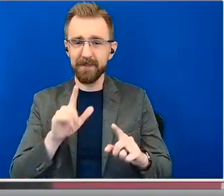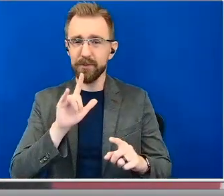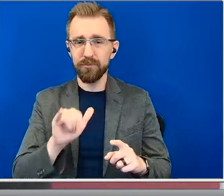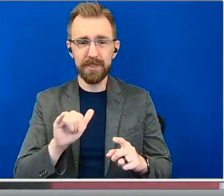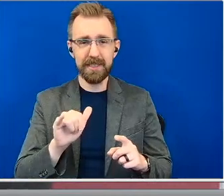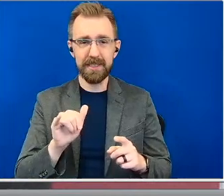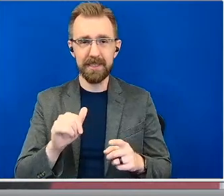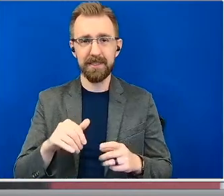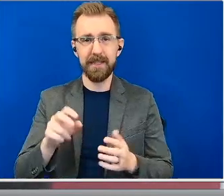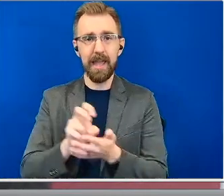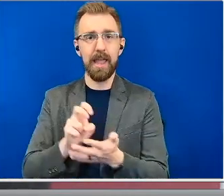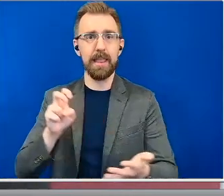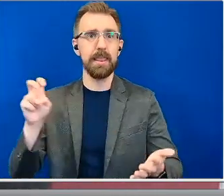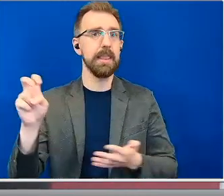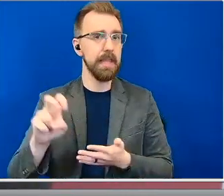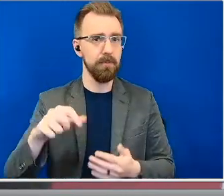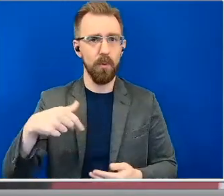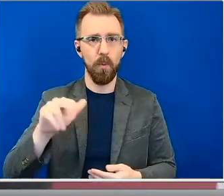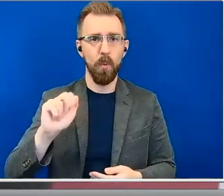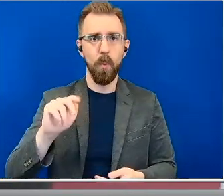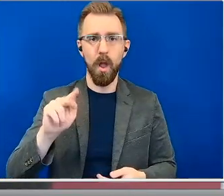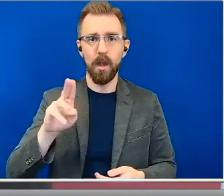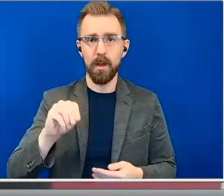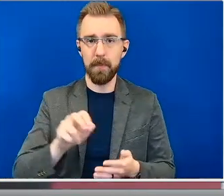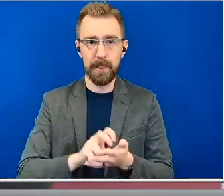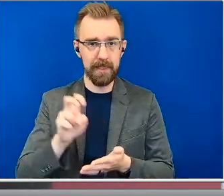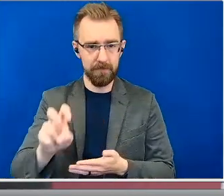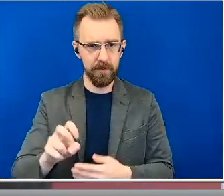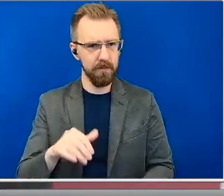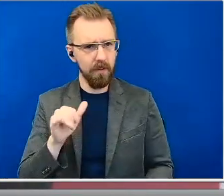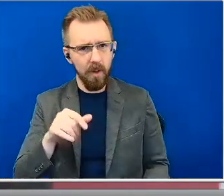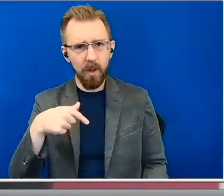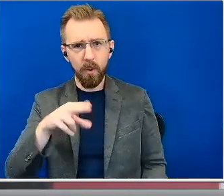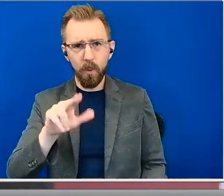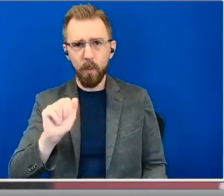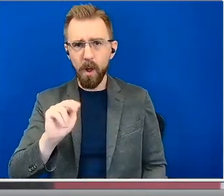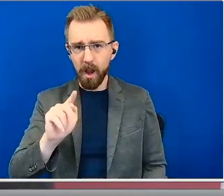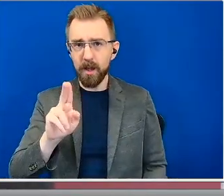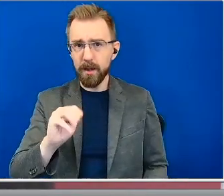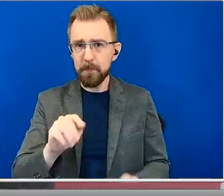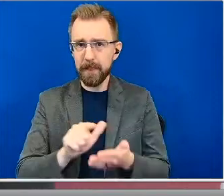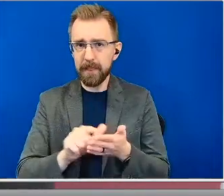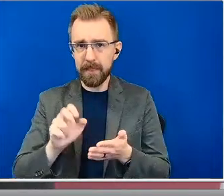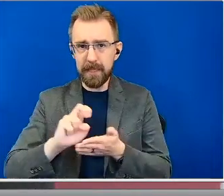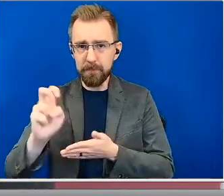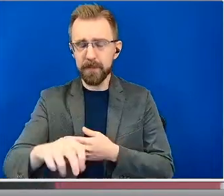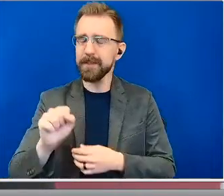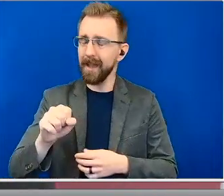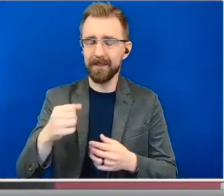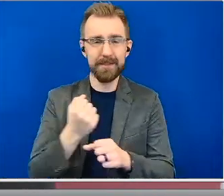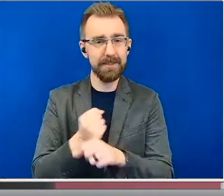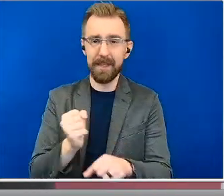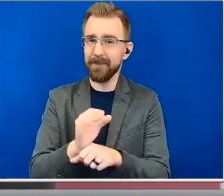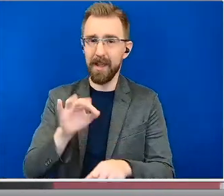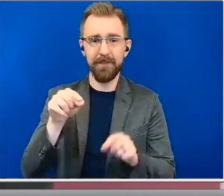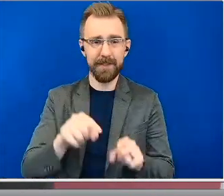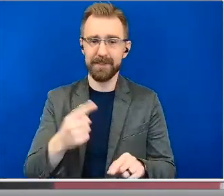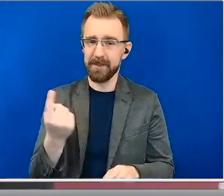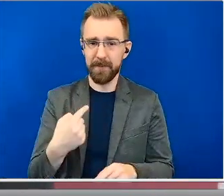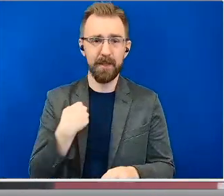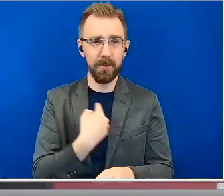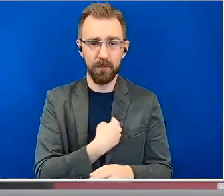us. Wow, quantum leap. A quantum leap for us. It is, the safety of this is something that we have not seen